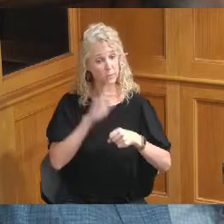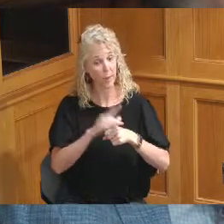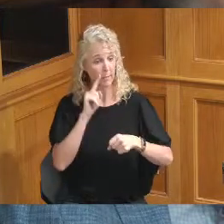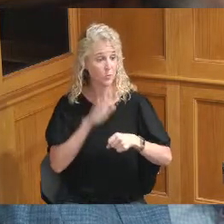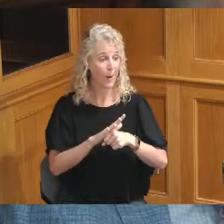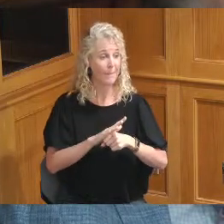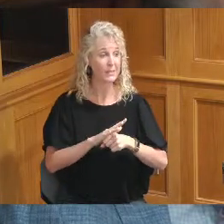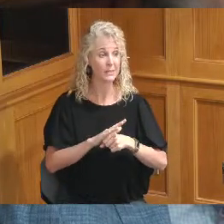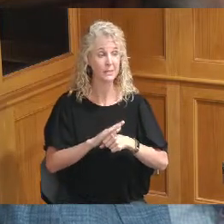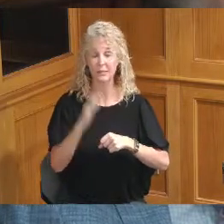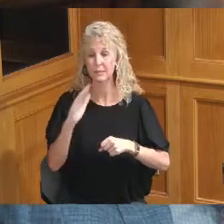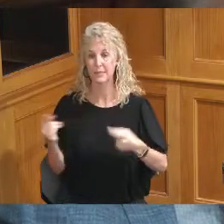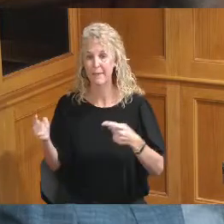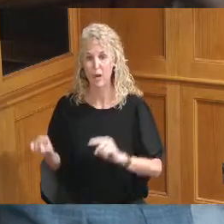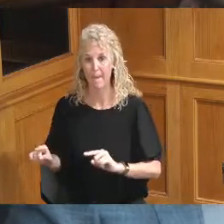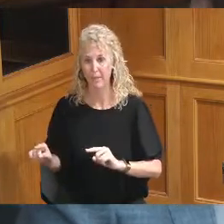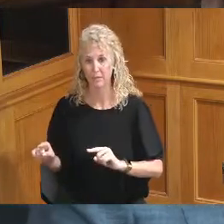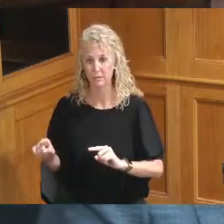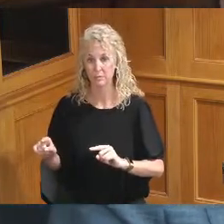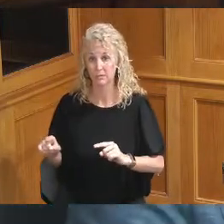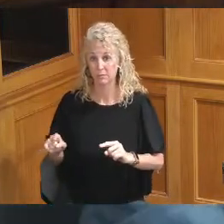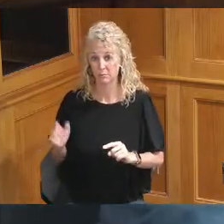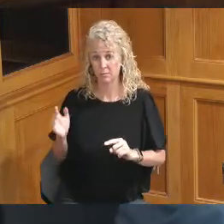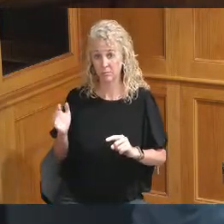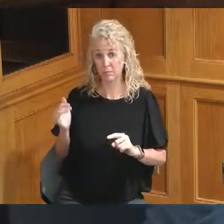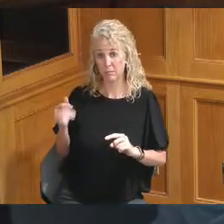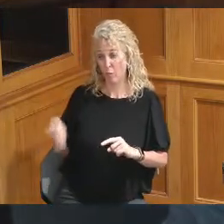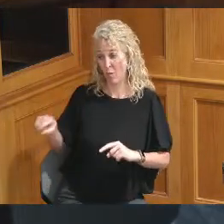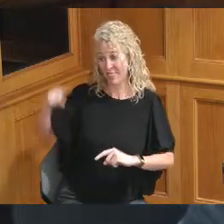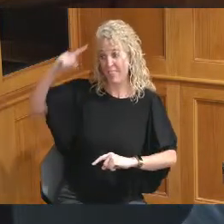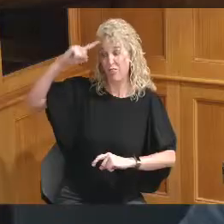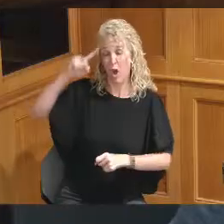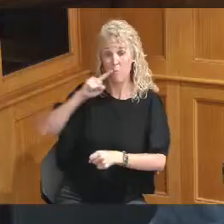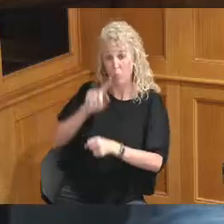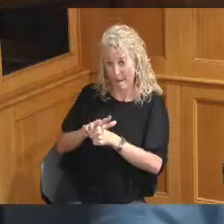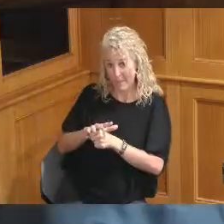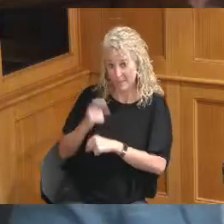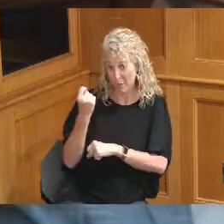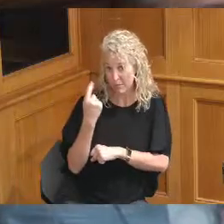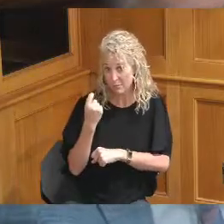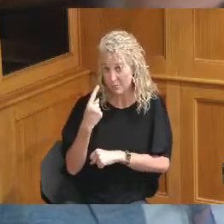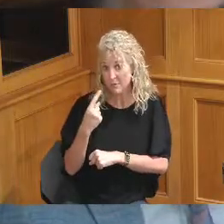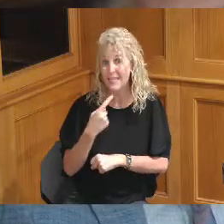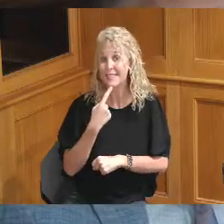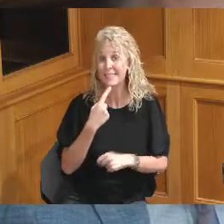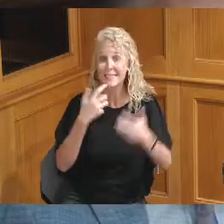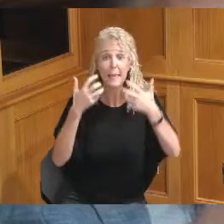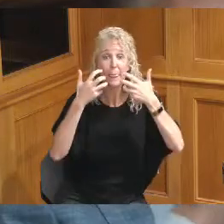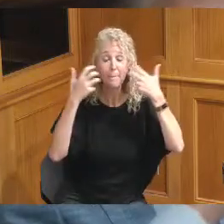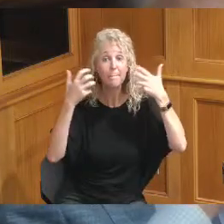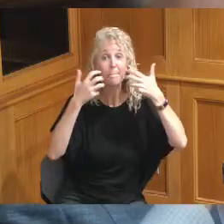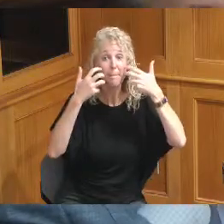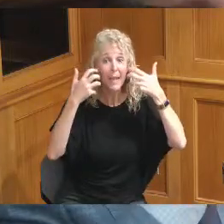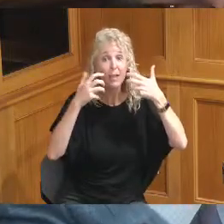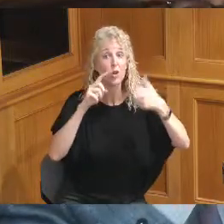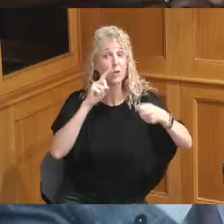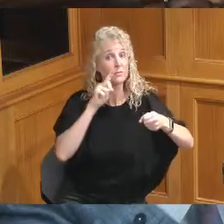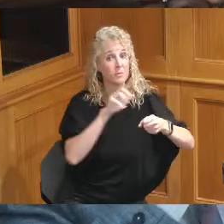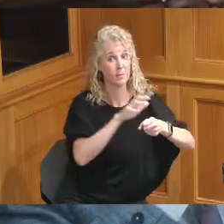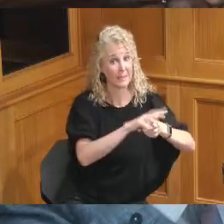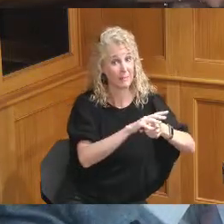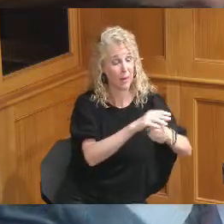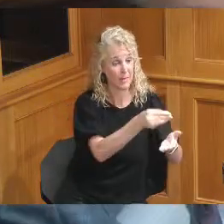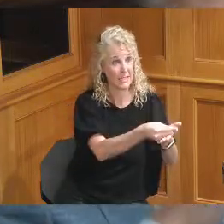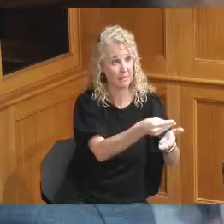leaving taxpayers with no guaranteed benefits. So in here, the Bengals get a guarantee, but there's